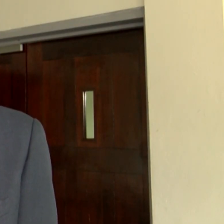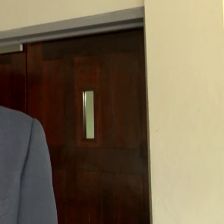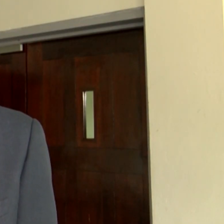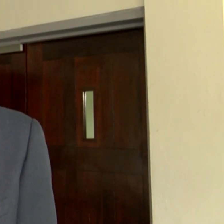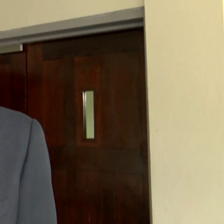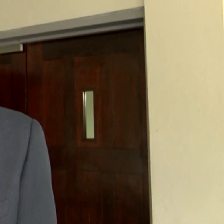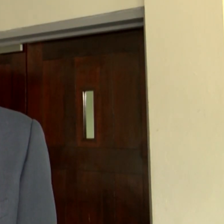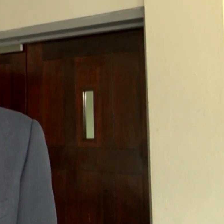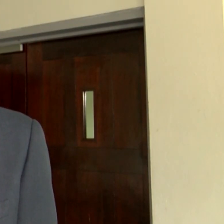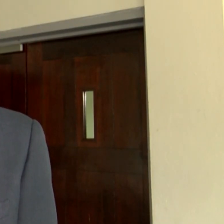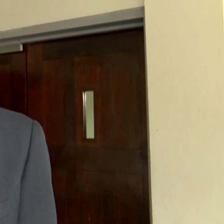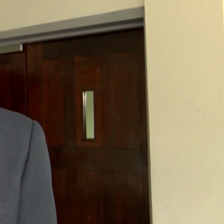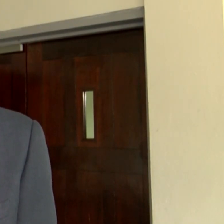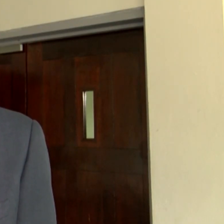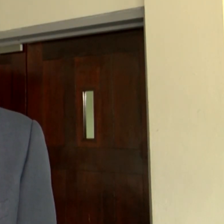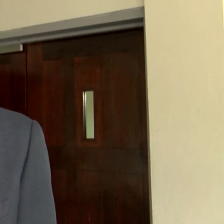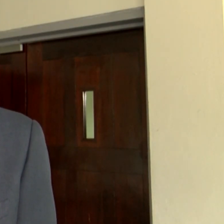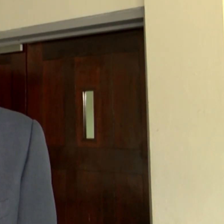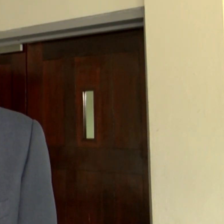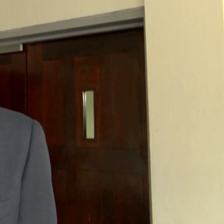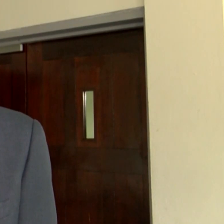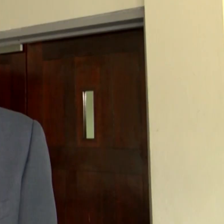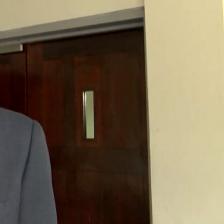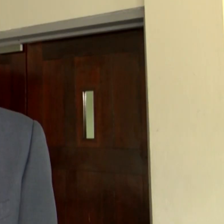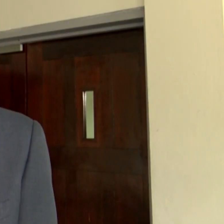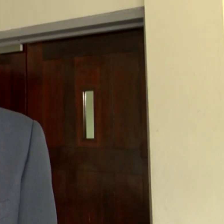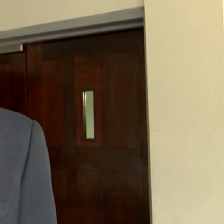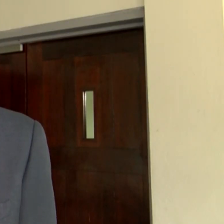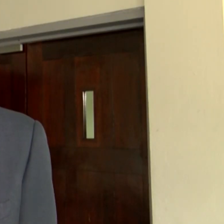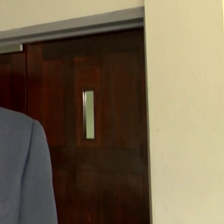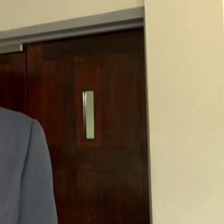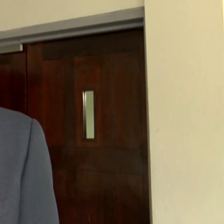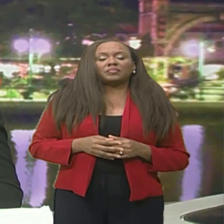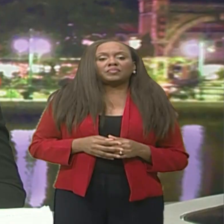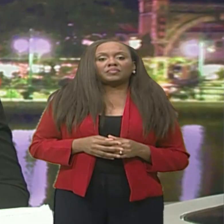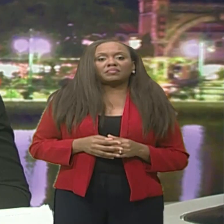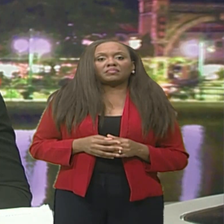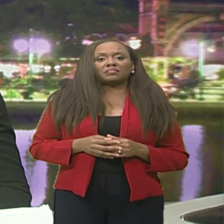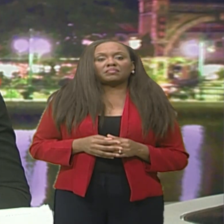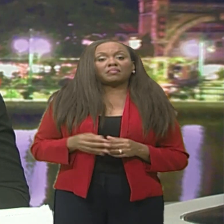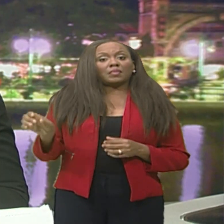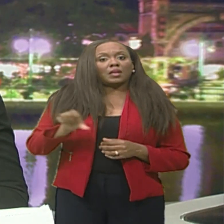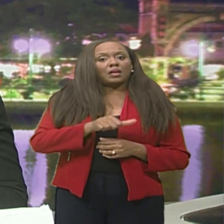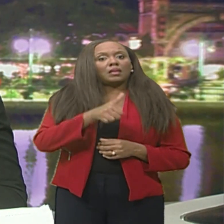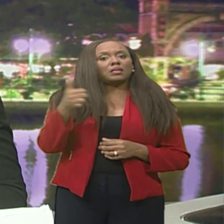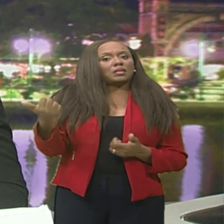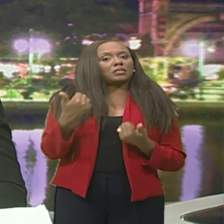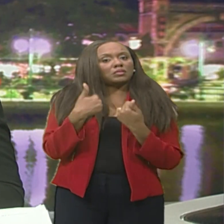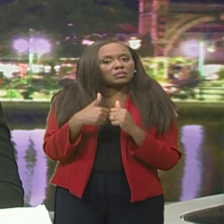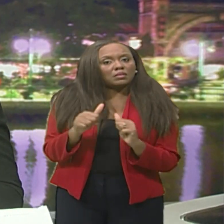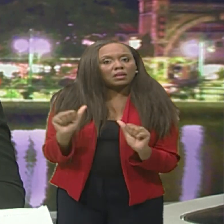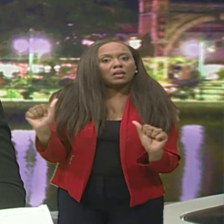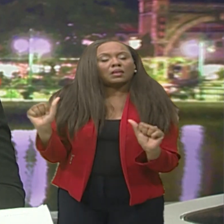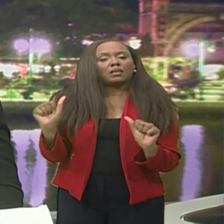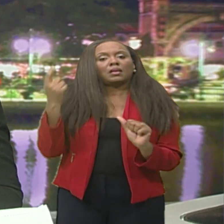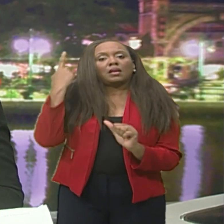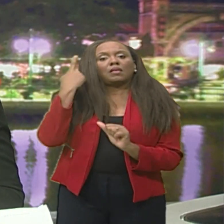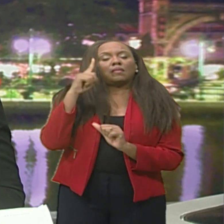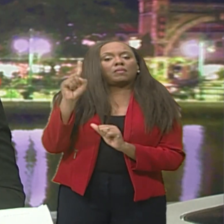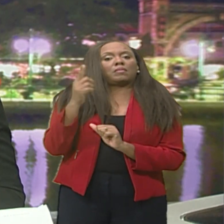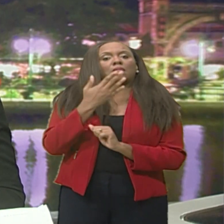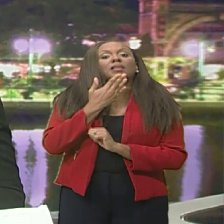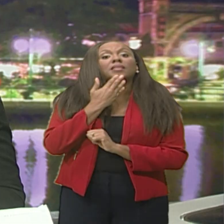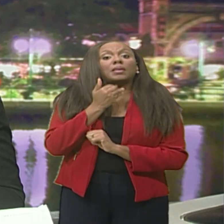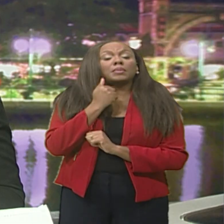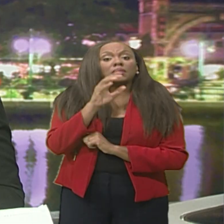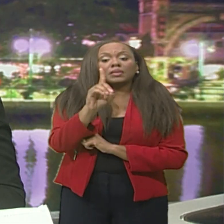two activities must happen together, almost simultaneously. Yet another attempt is being made to reverse some cases